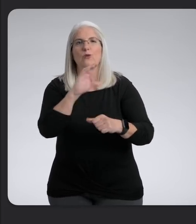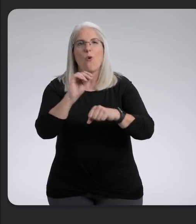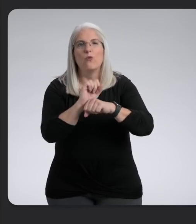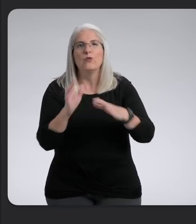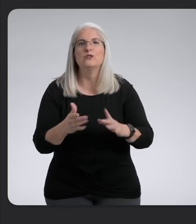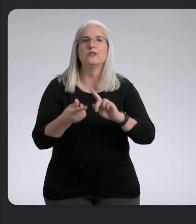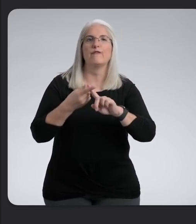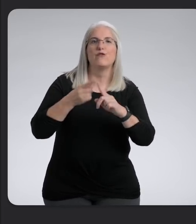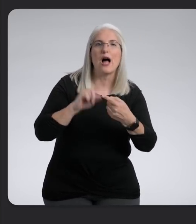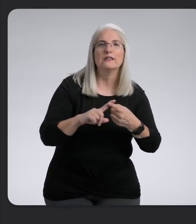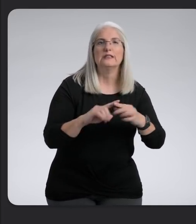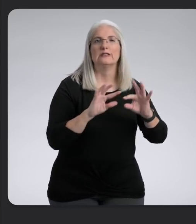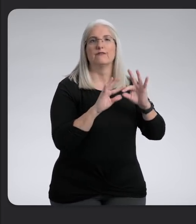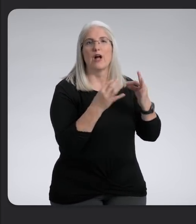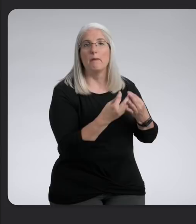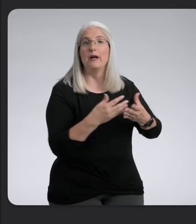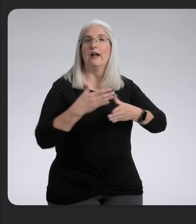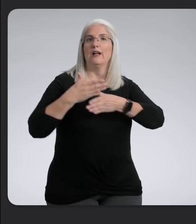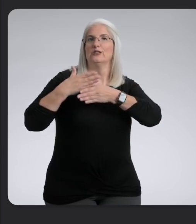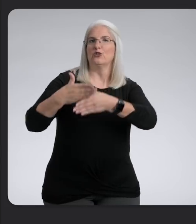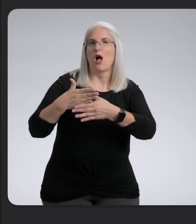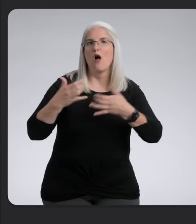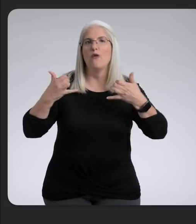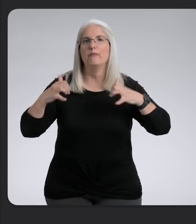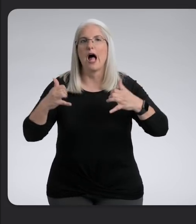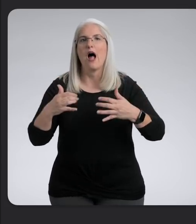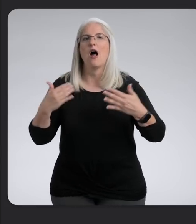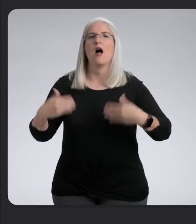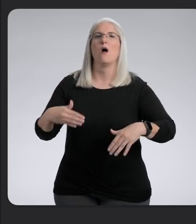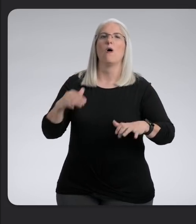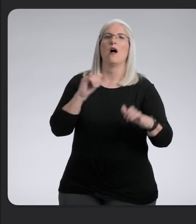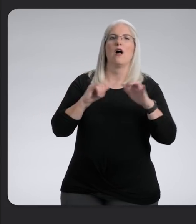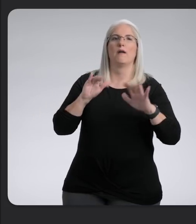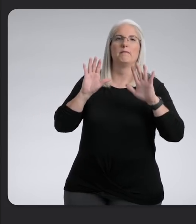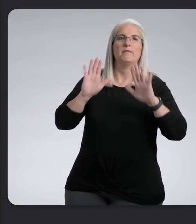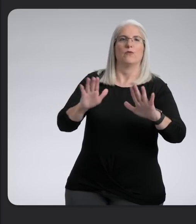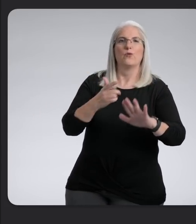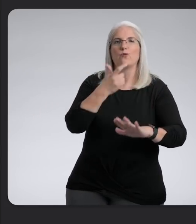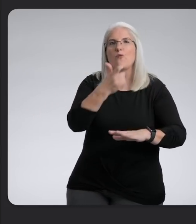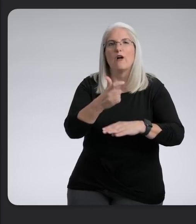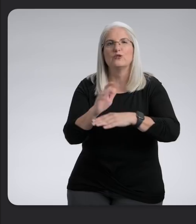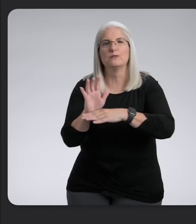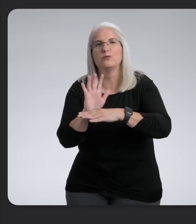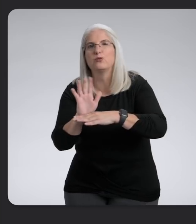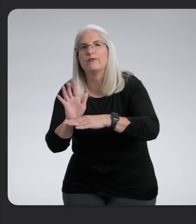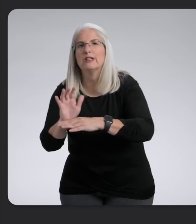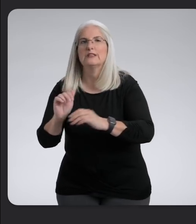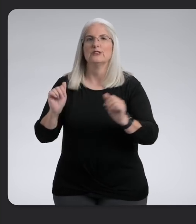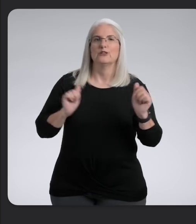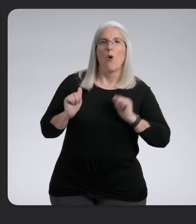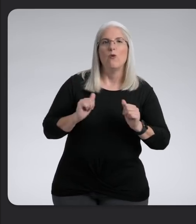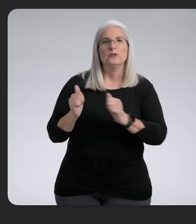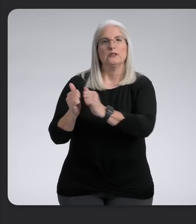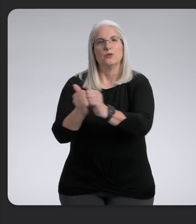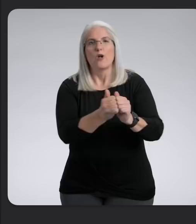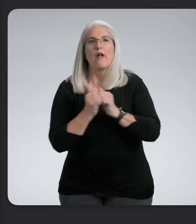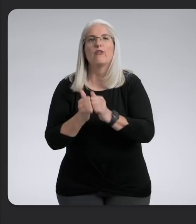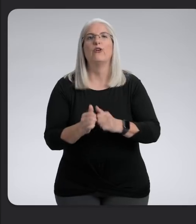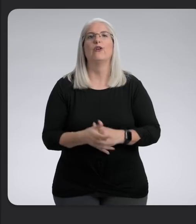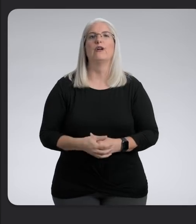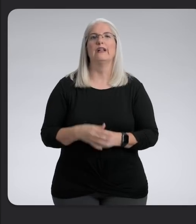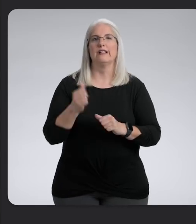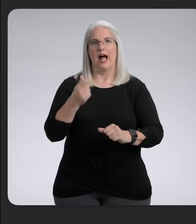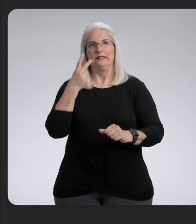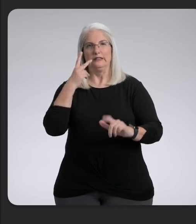SharePlay, it's just plain awesome to watch movies and shows together on your stunning Mac display, or share an app window as you collaborate